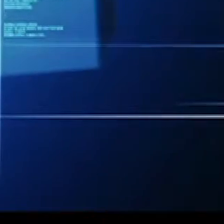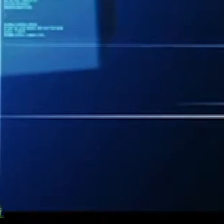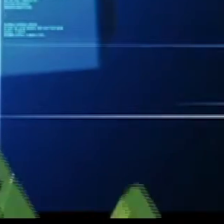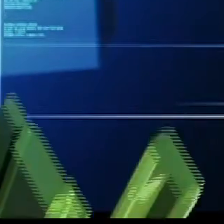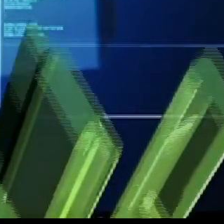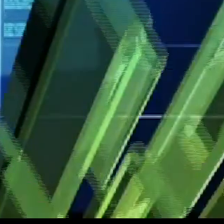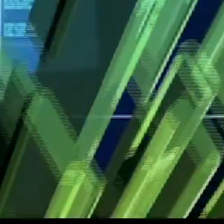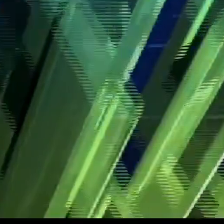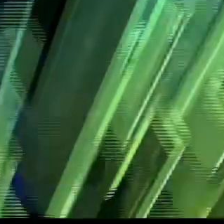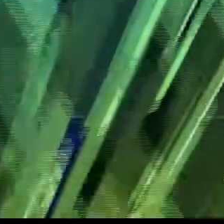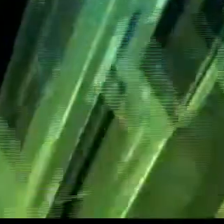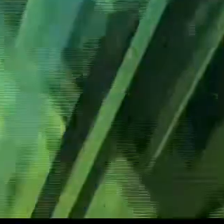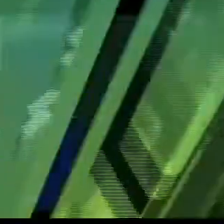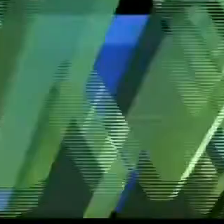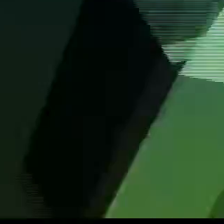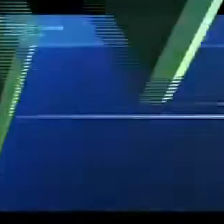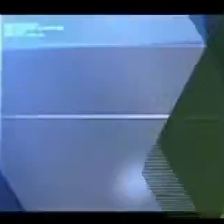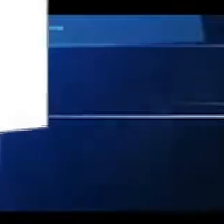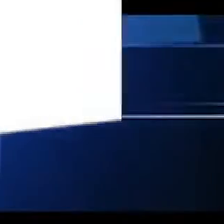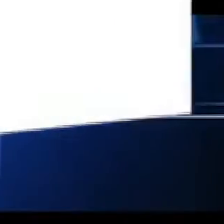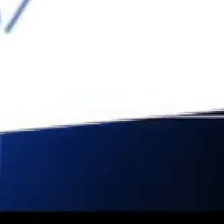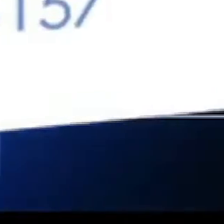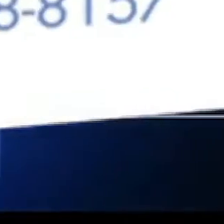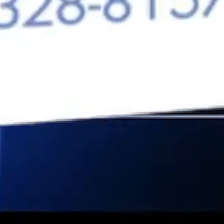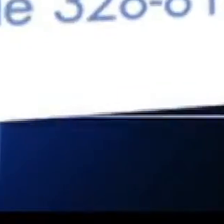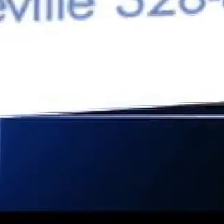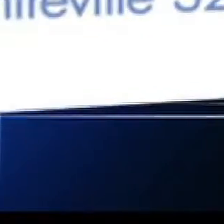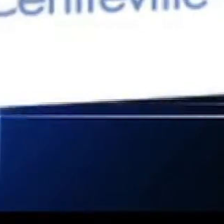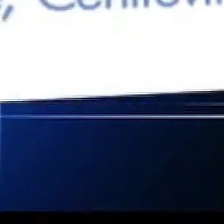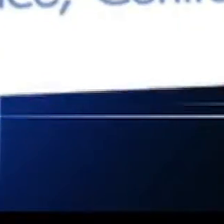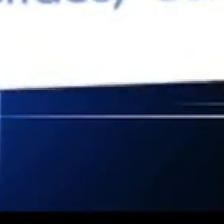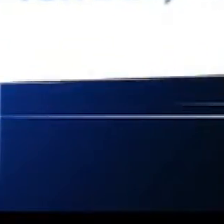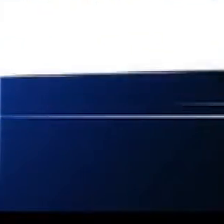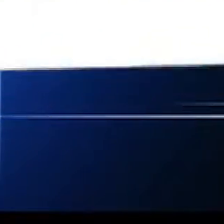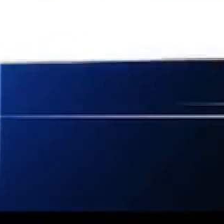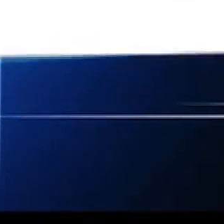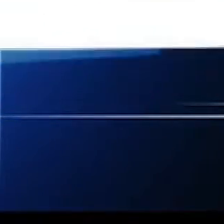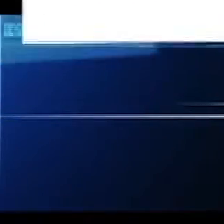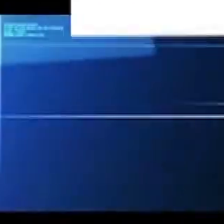This is ZNS Total Sports, brought to you by Fourth Terrace Diagnostic Center.